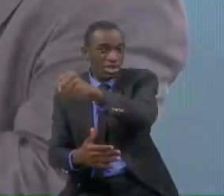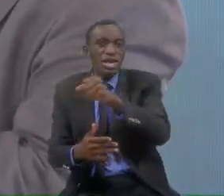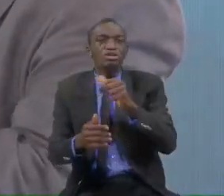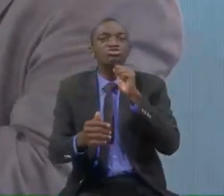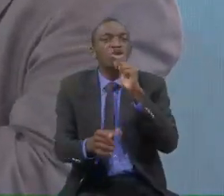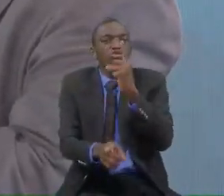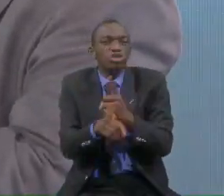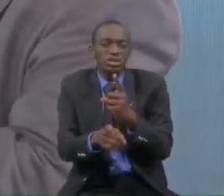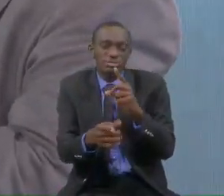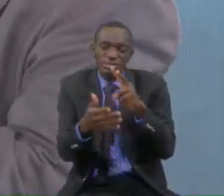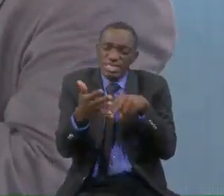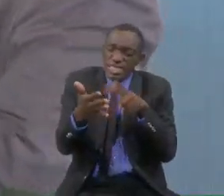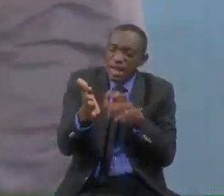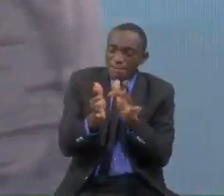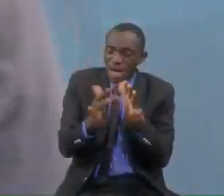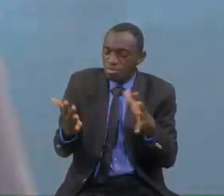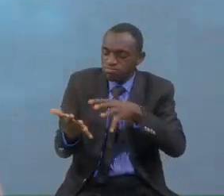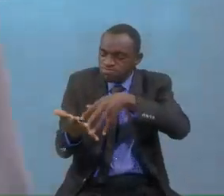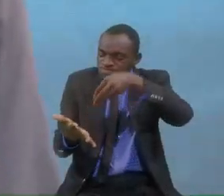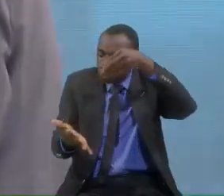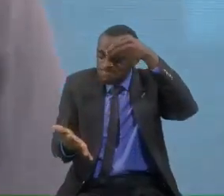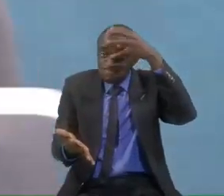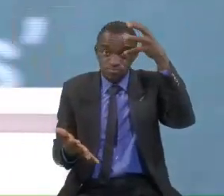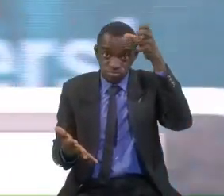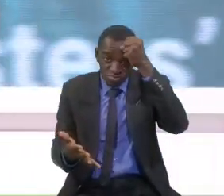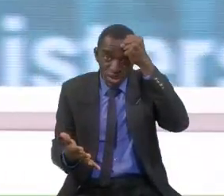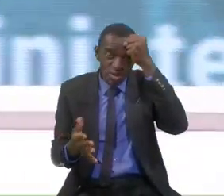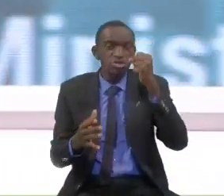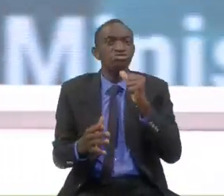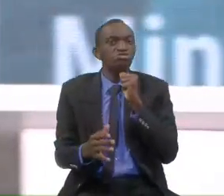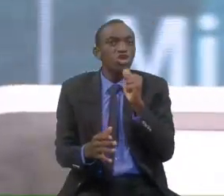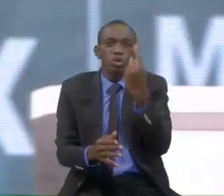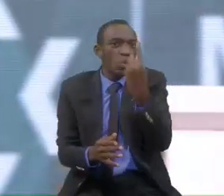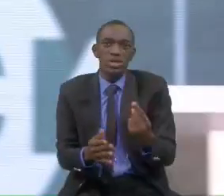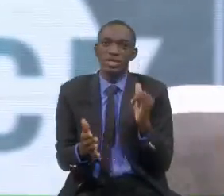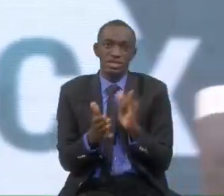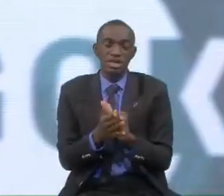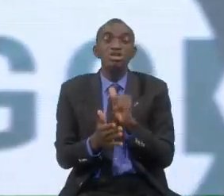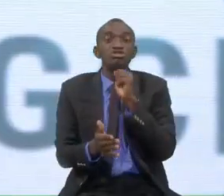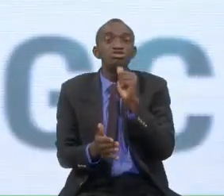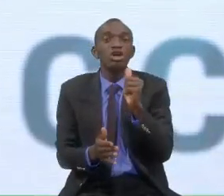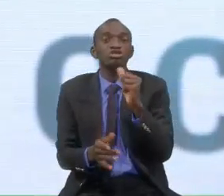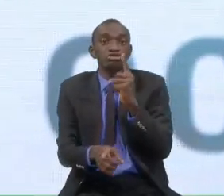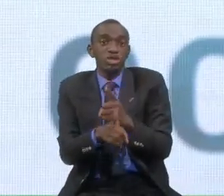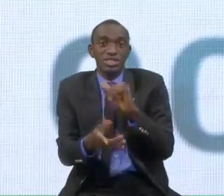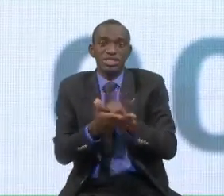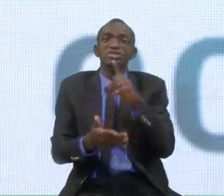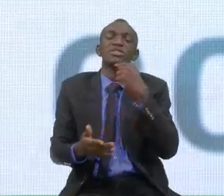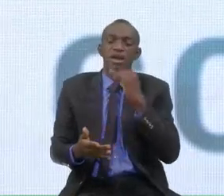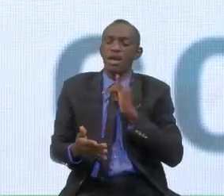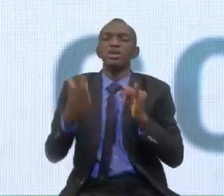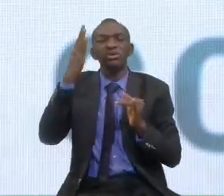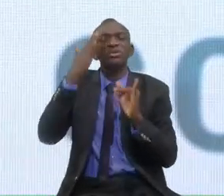memorize some verses of the Bible, and it's not just that you say, I know that, I know that, I know that.